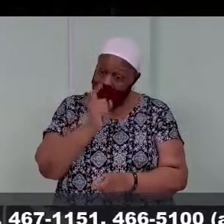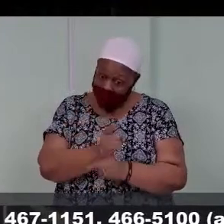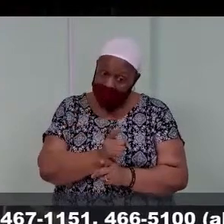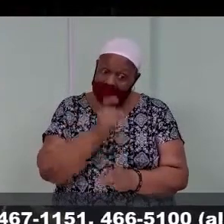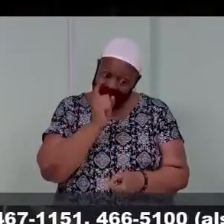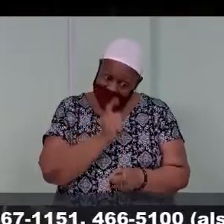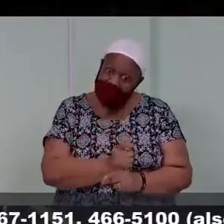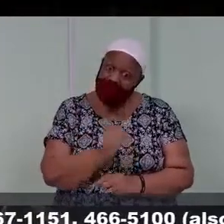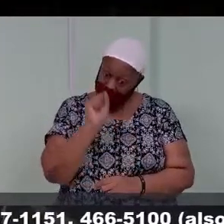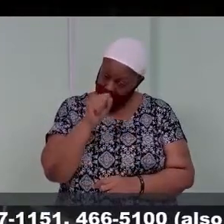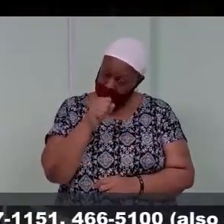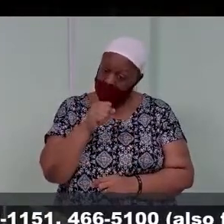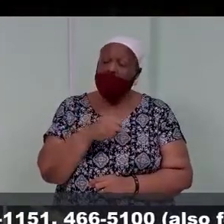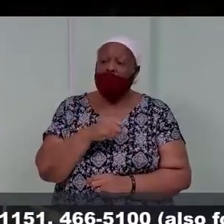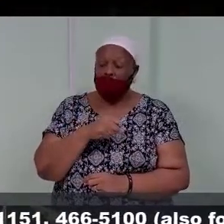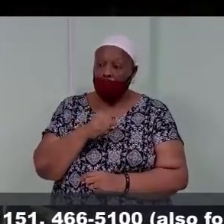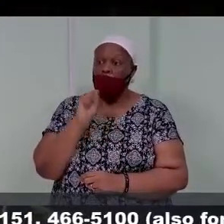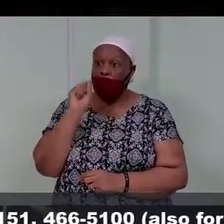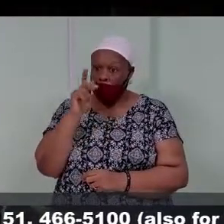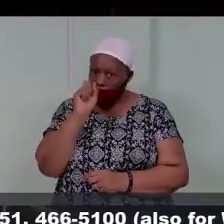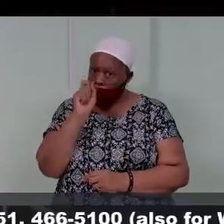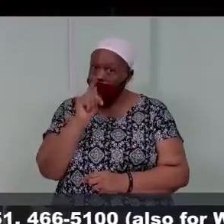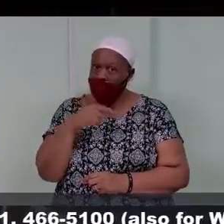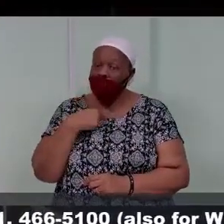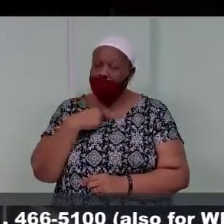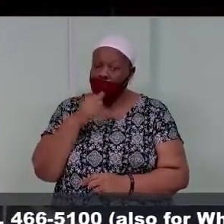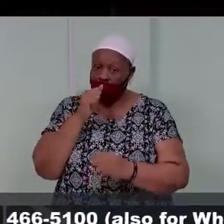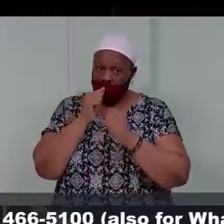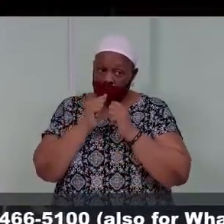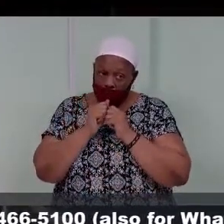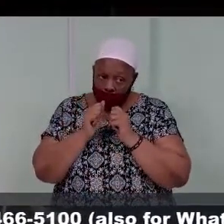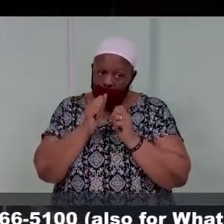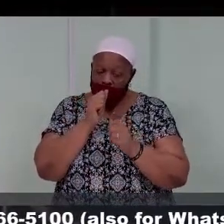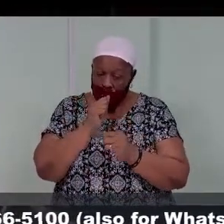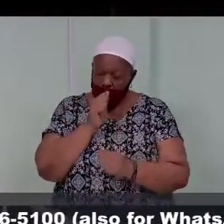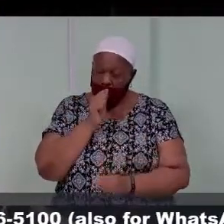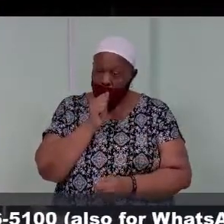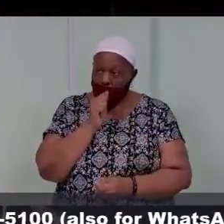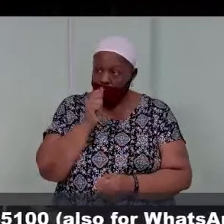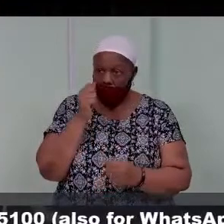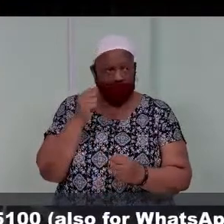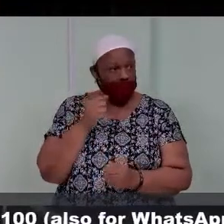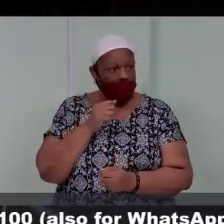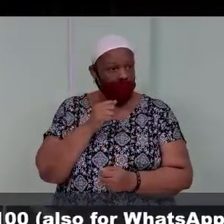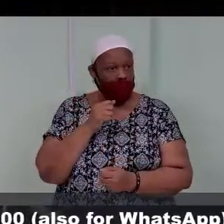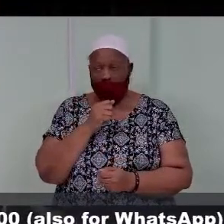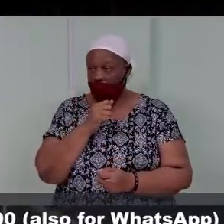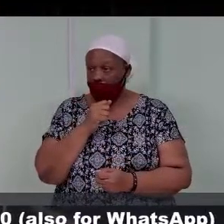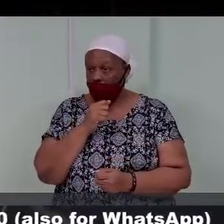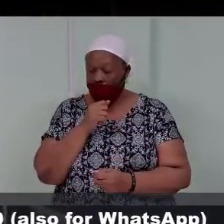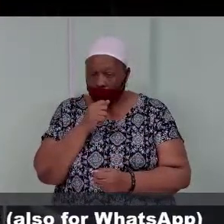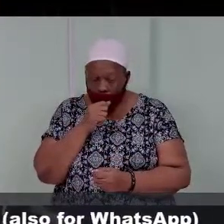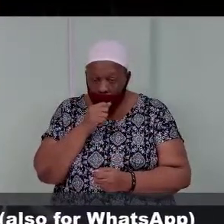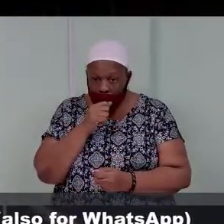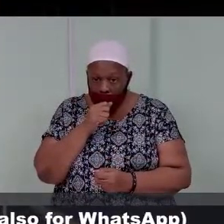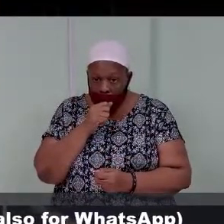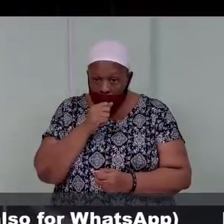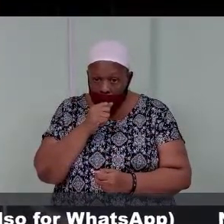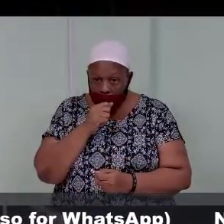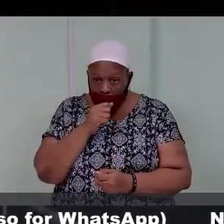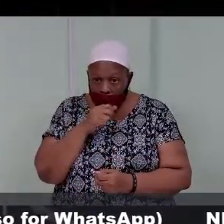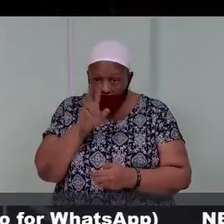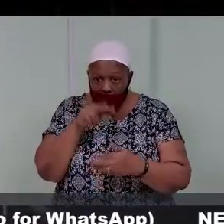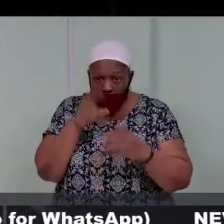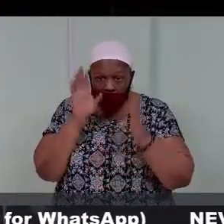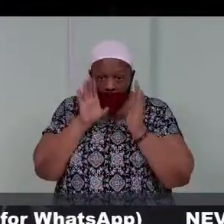procedures. And then sometimes on the weekends, we see people circulating photos where there is no evidence of any social distancing